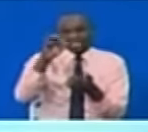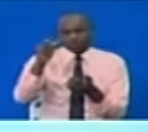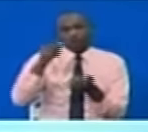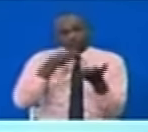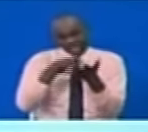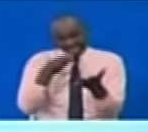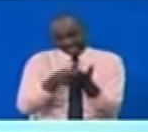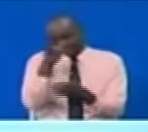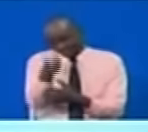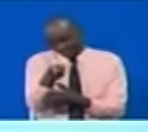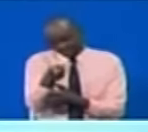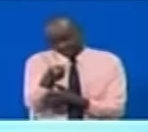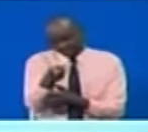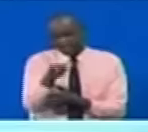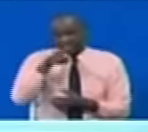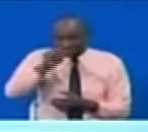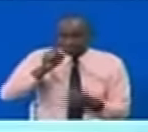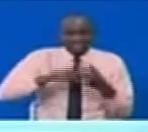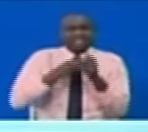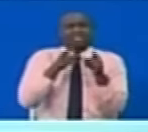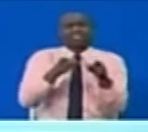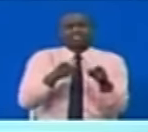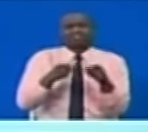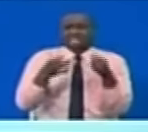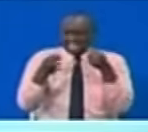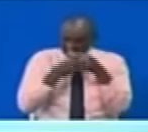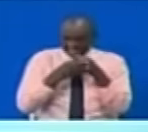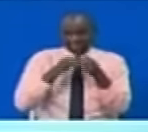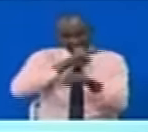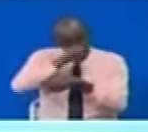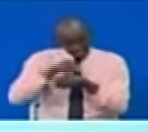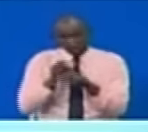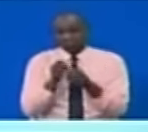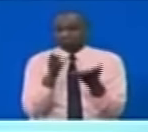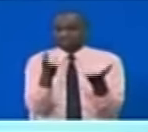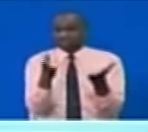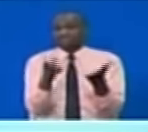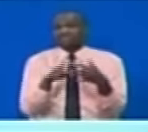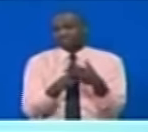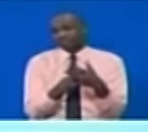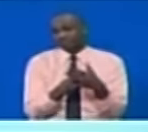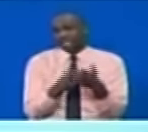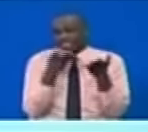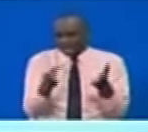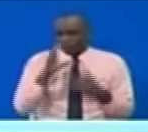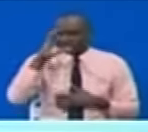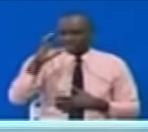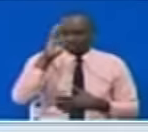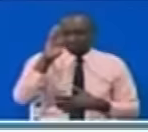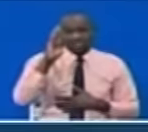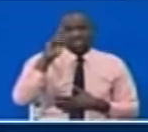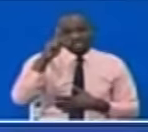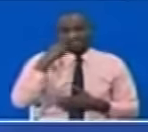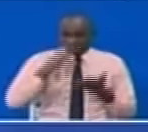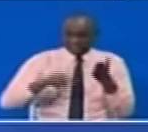13th microfinance bank to receive the green light after 8 nationwide and 4 community-based banks. According to the CBK, the